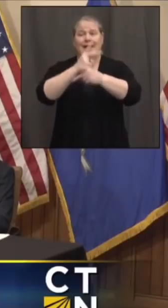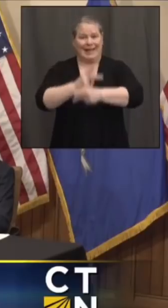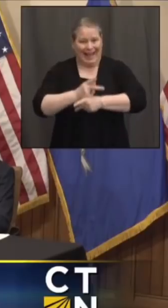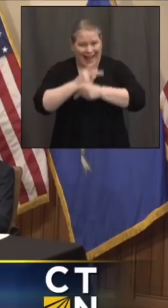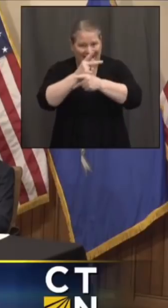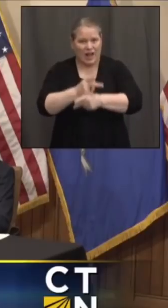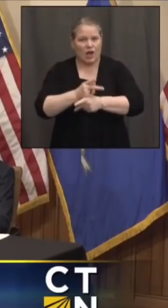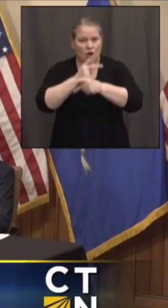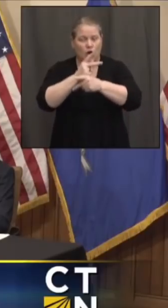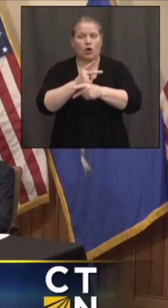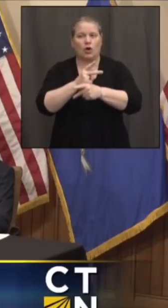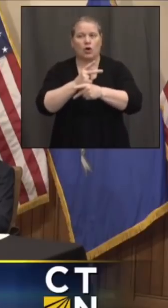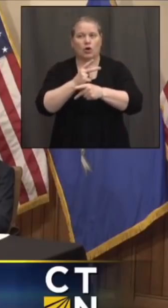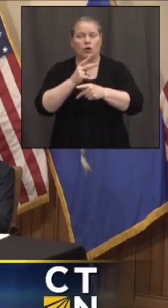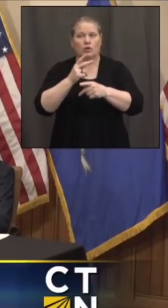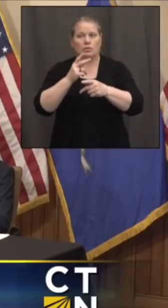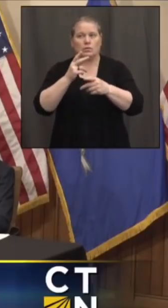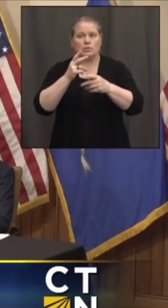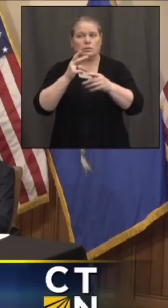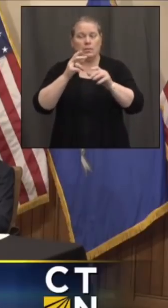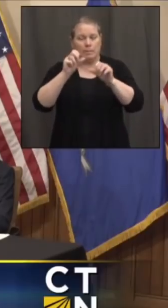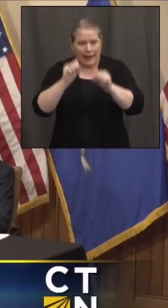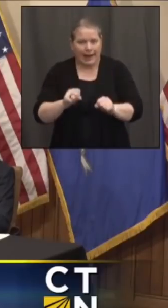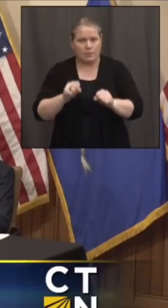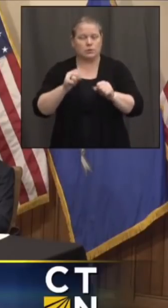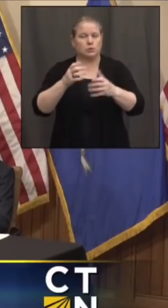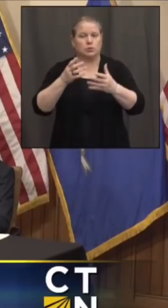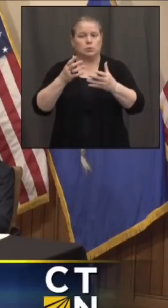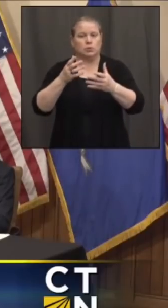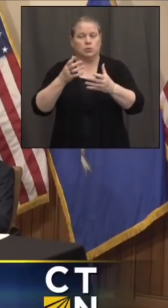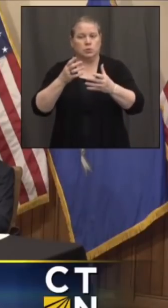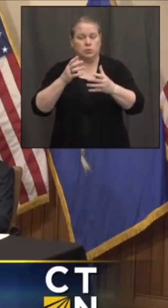Public Health not come up with those yet?